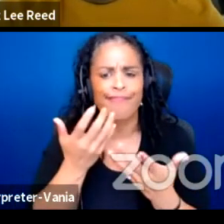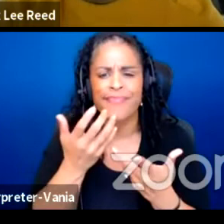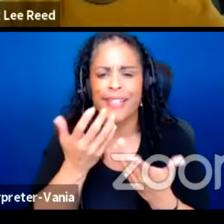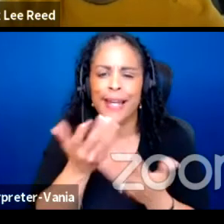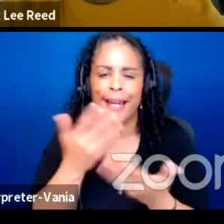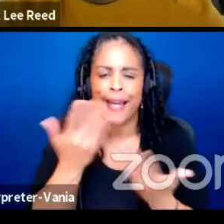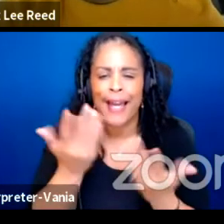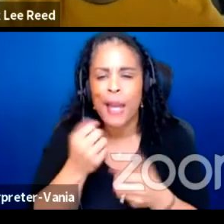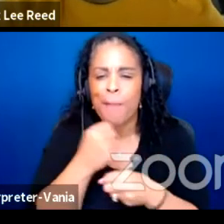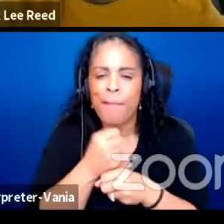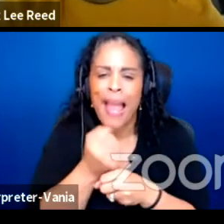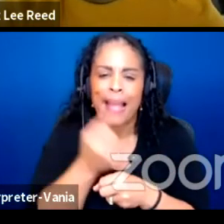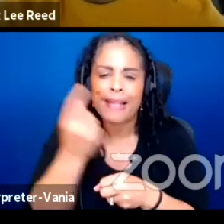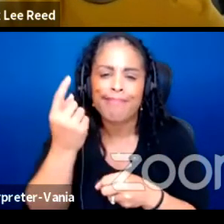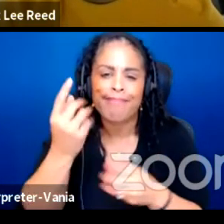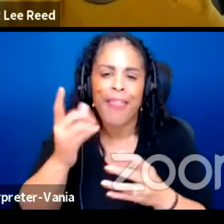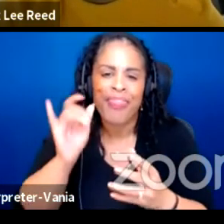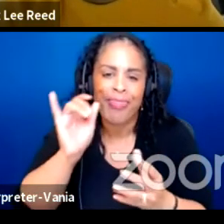acceptable,